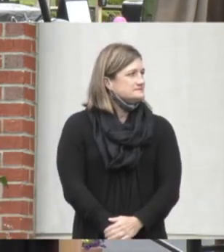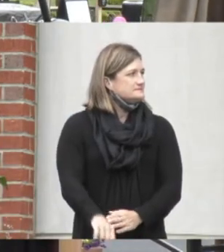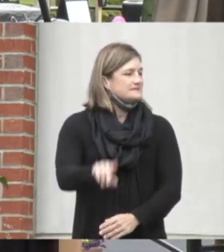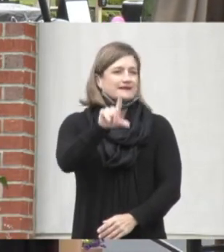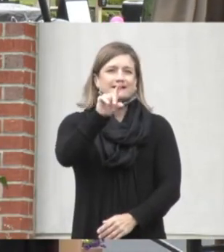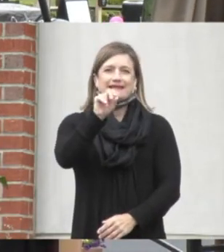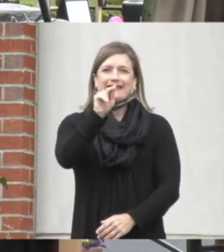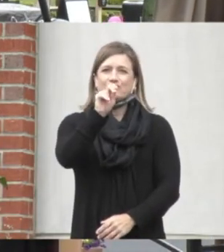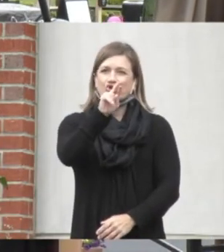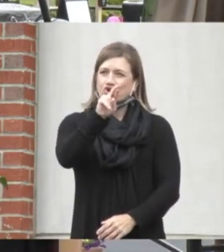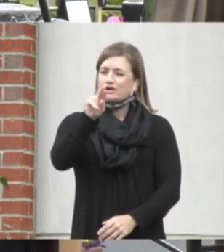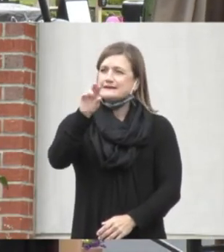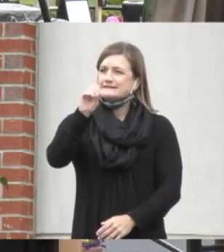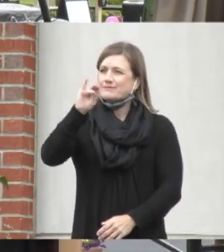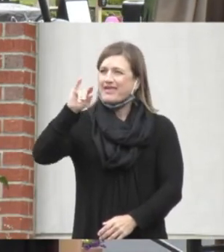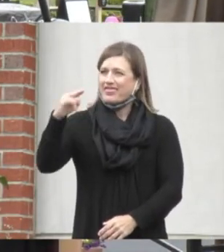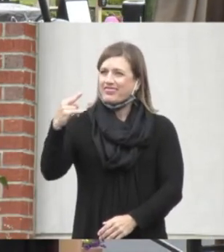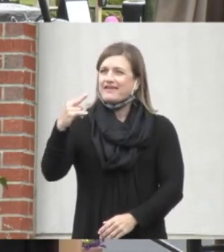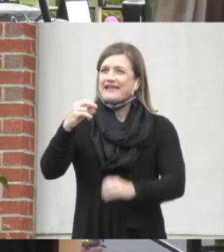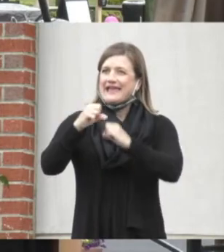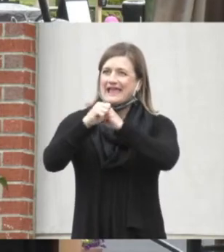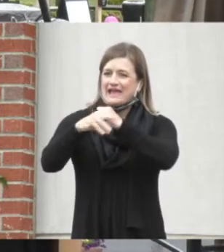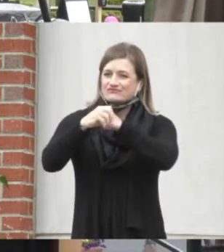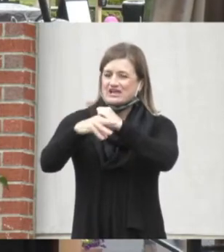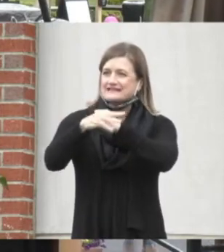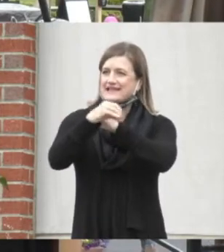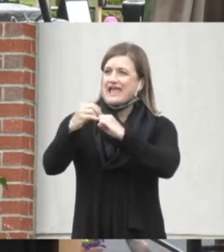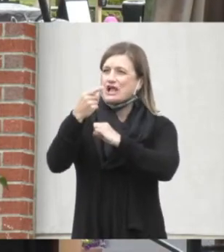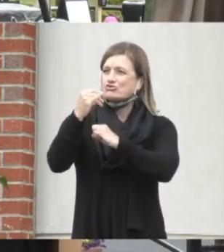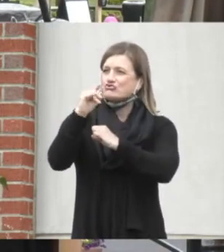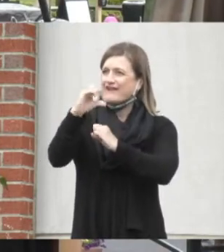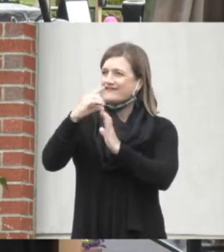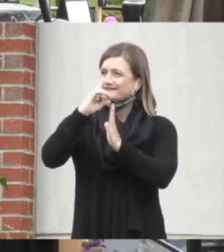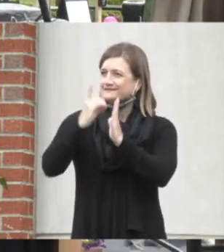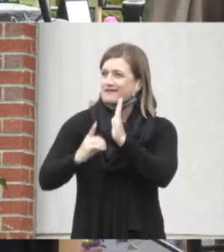Leandra Smith, Advertising and Graphic Design.